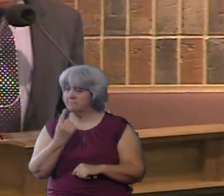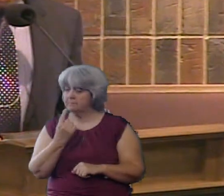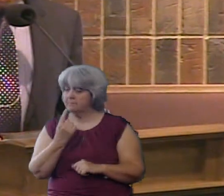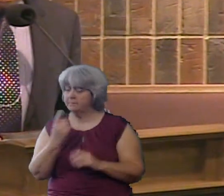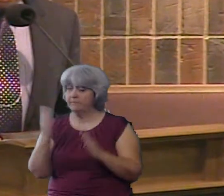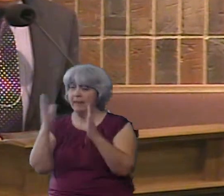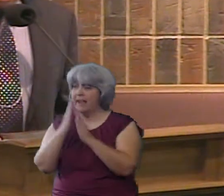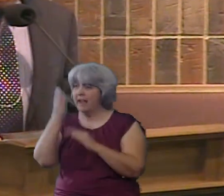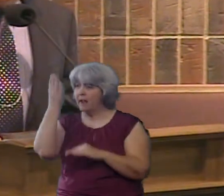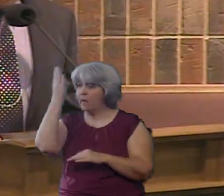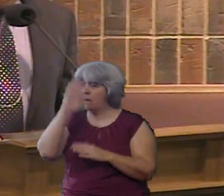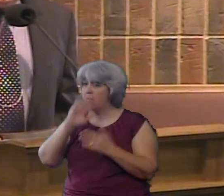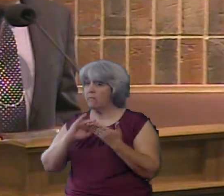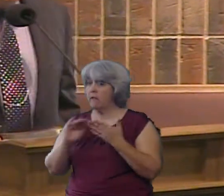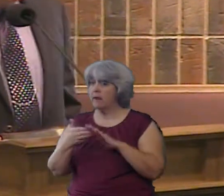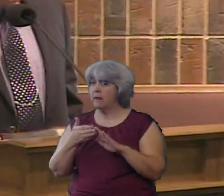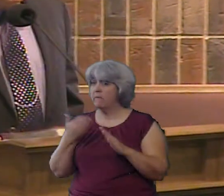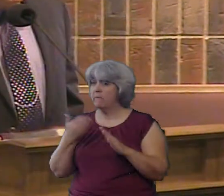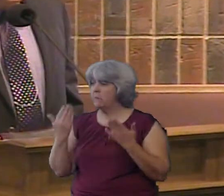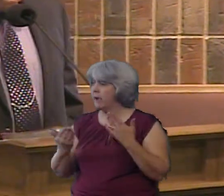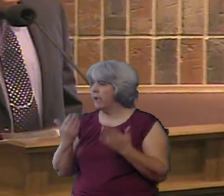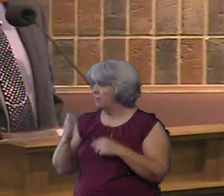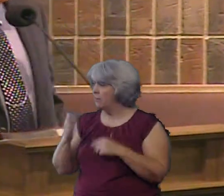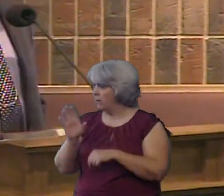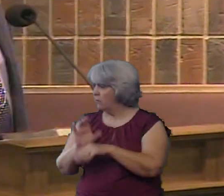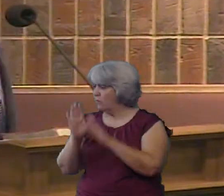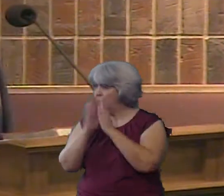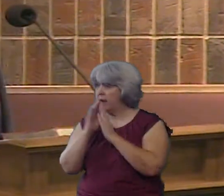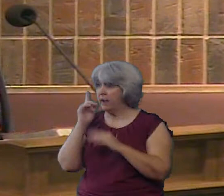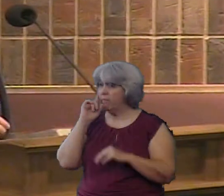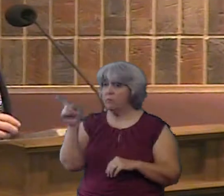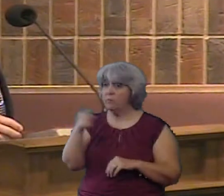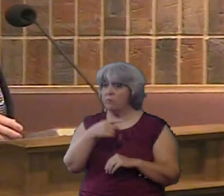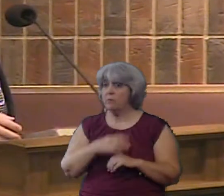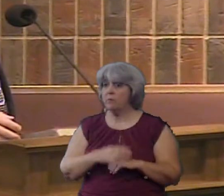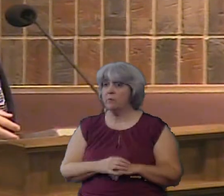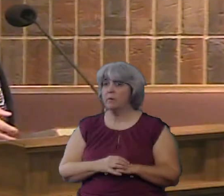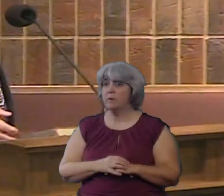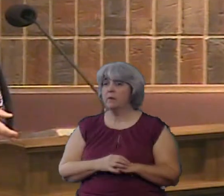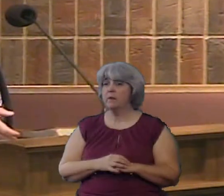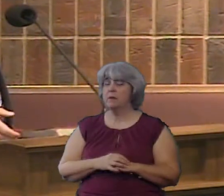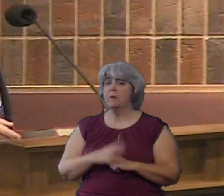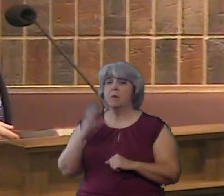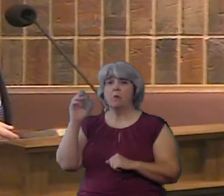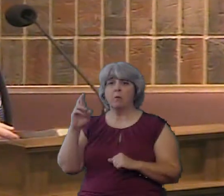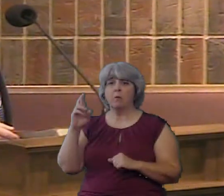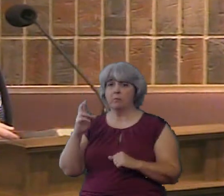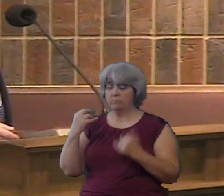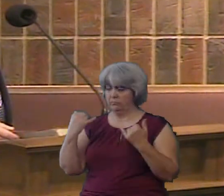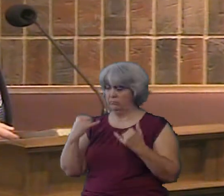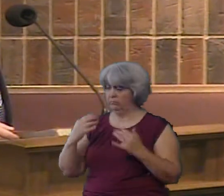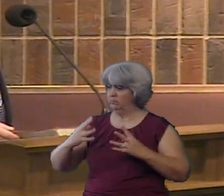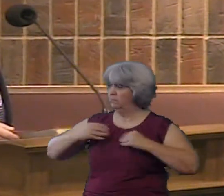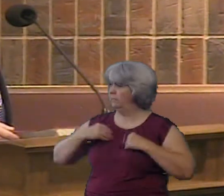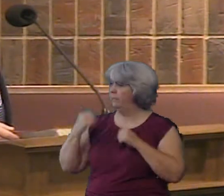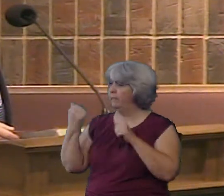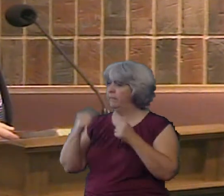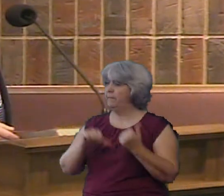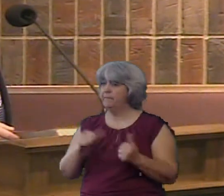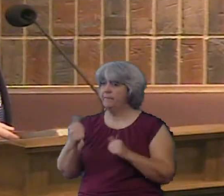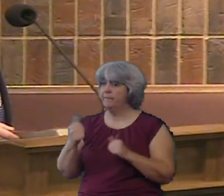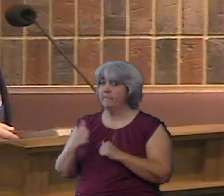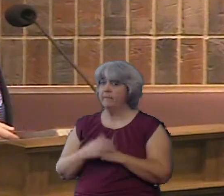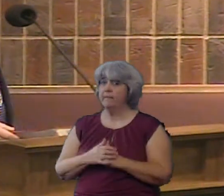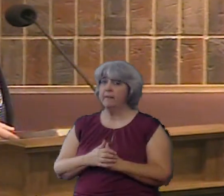ask God for forgiveness, have the church pray for you, or come and put on your Lord in baptism. If tonight